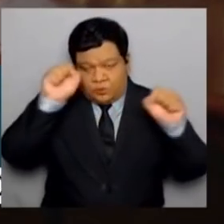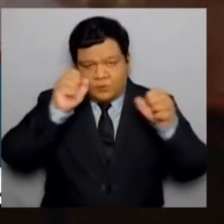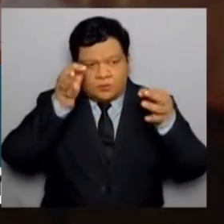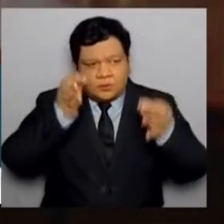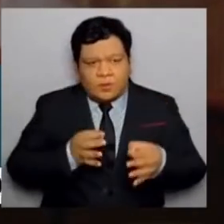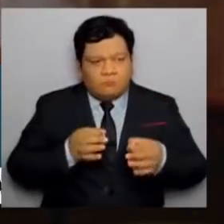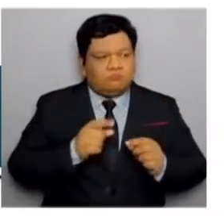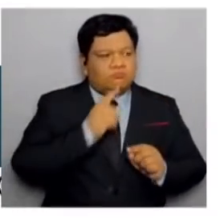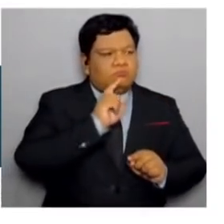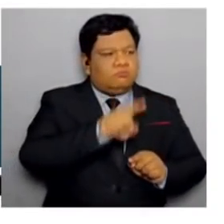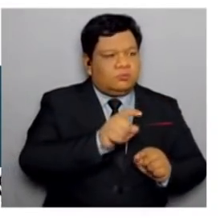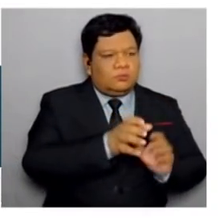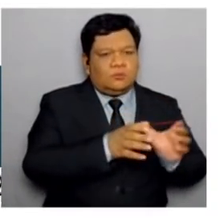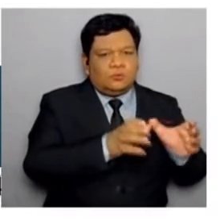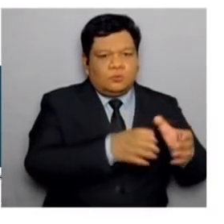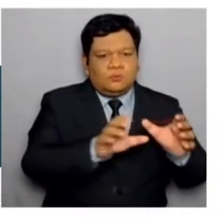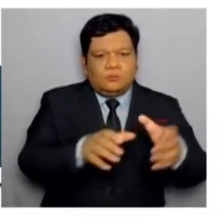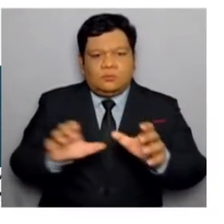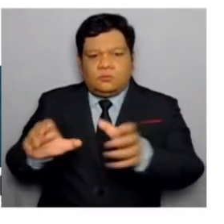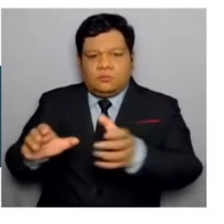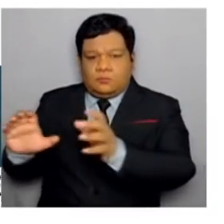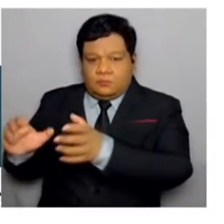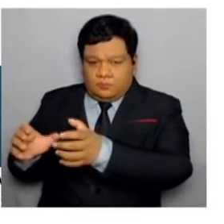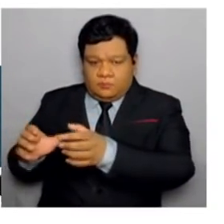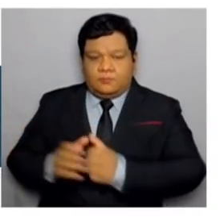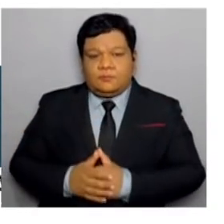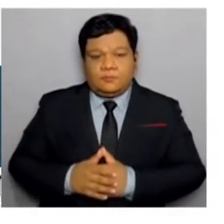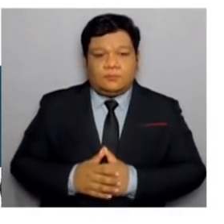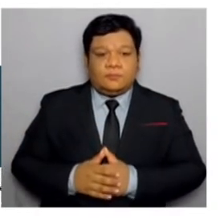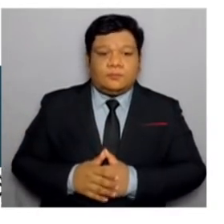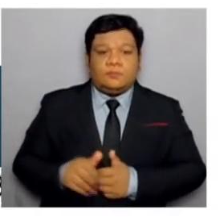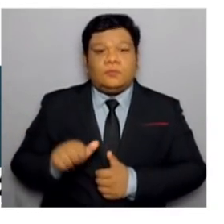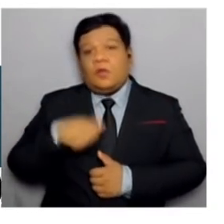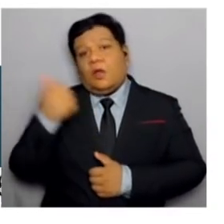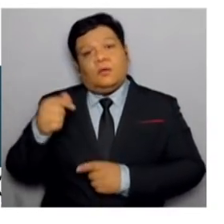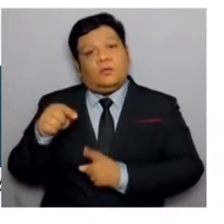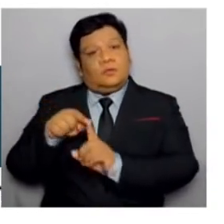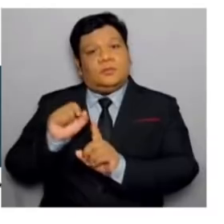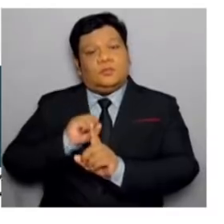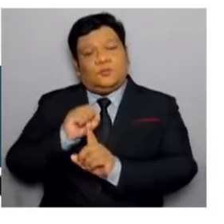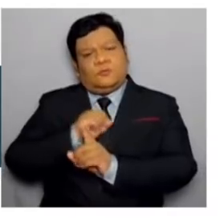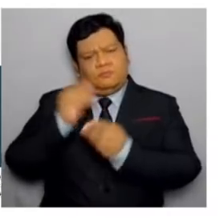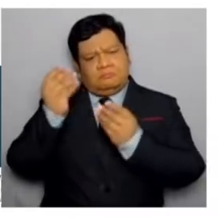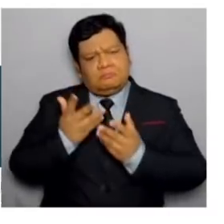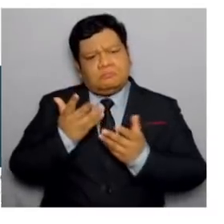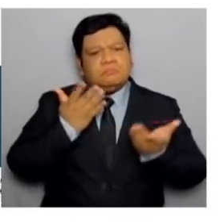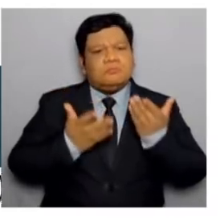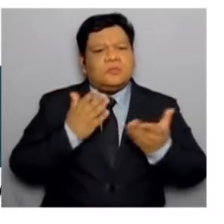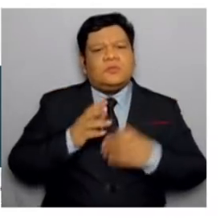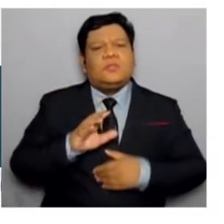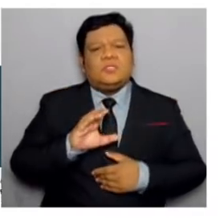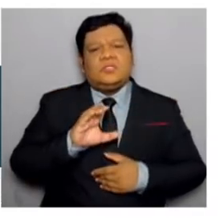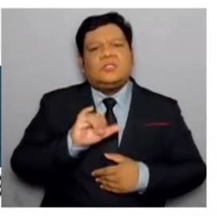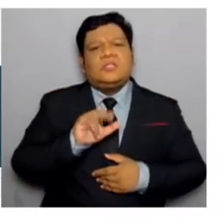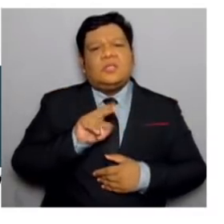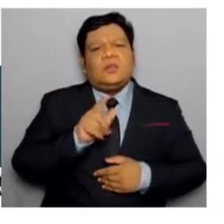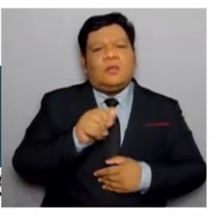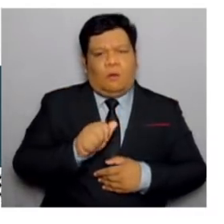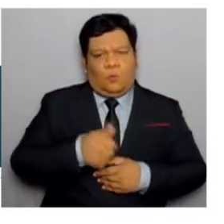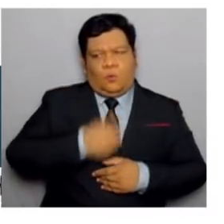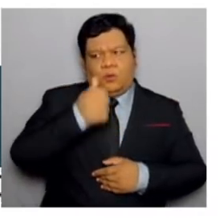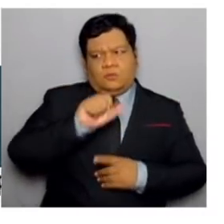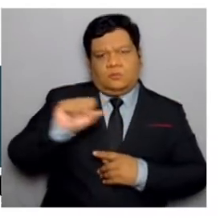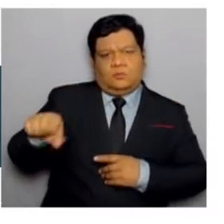to every member. Another unnamed Senate source also predicts a Villar victory over Zubiri, citing Bongbong